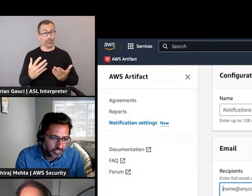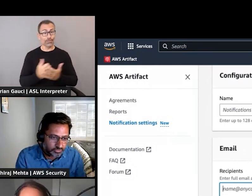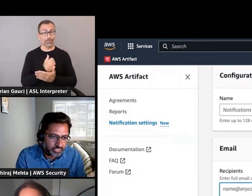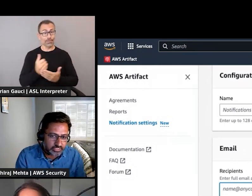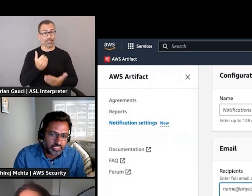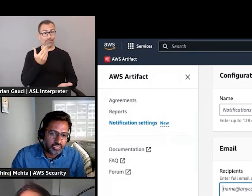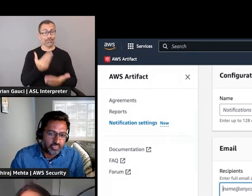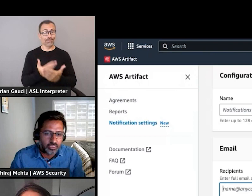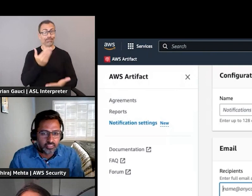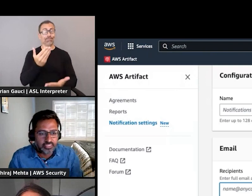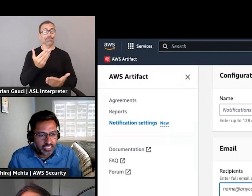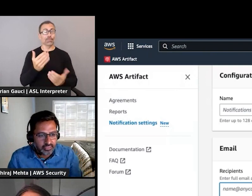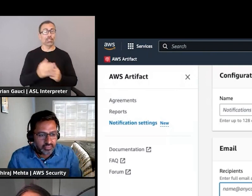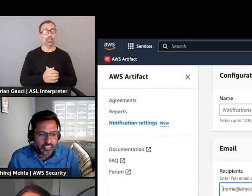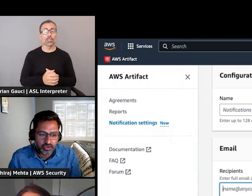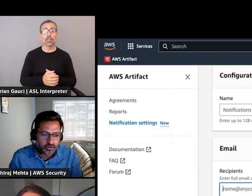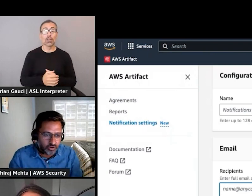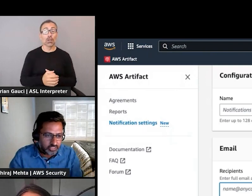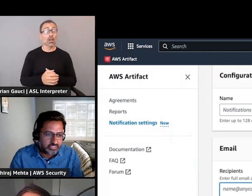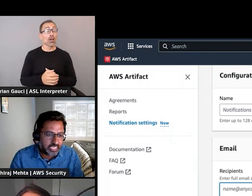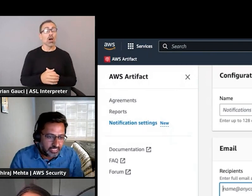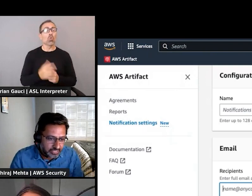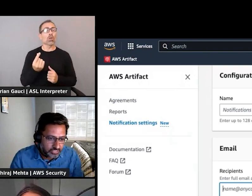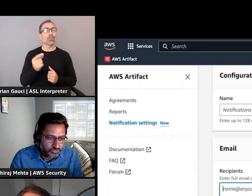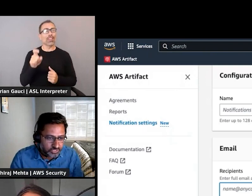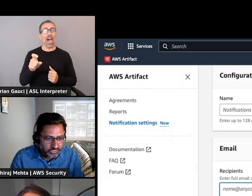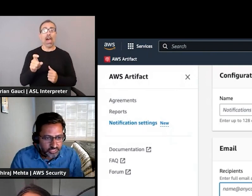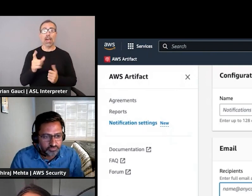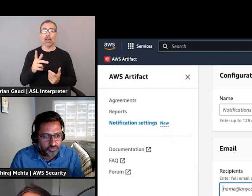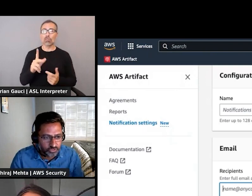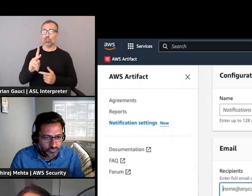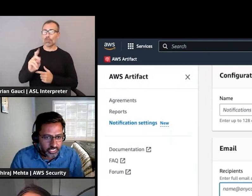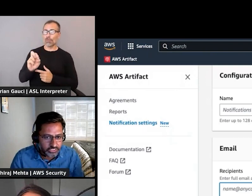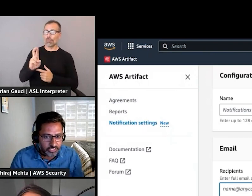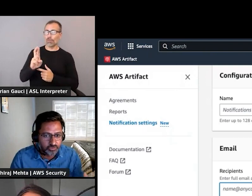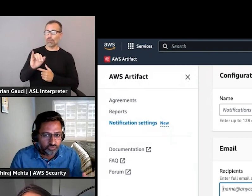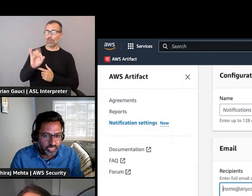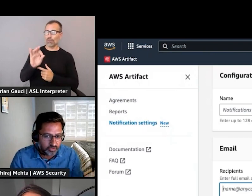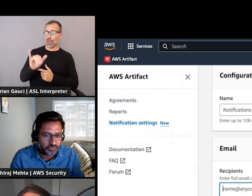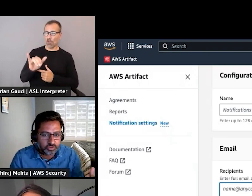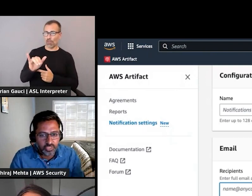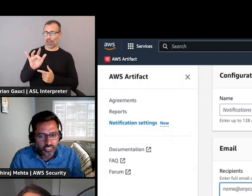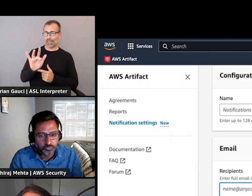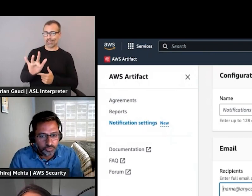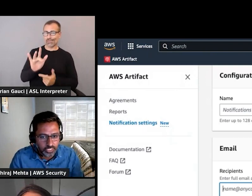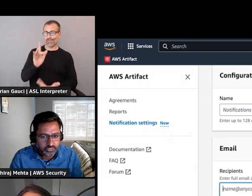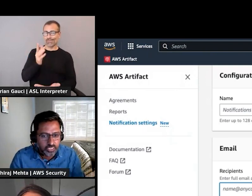their email address, then they are all set to receive notification